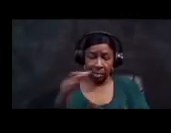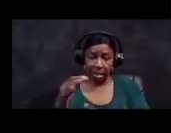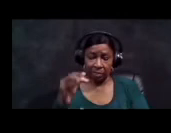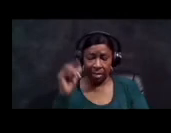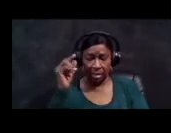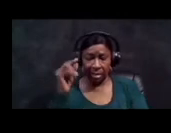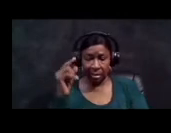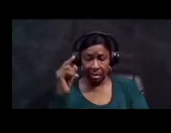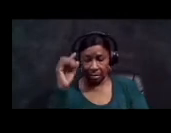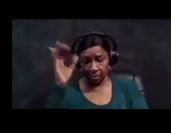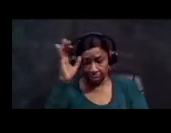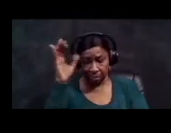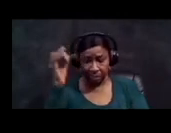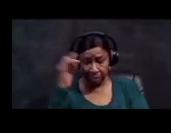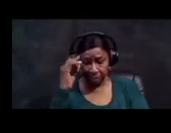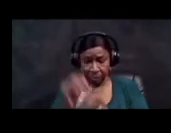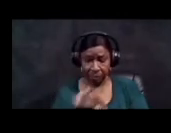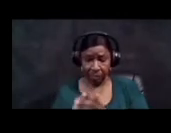criminalization.